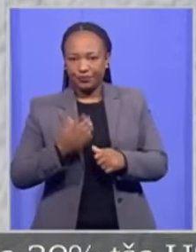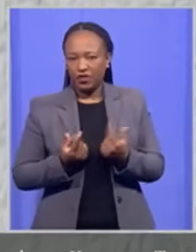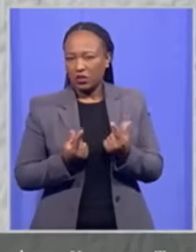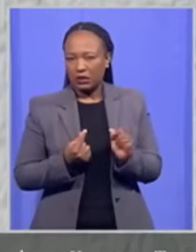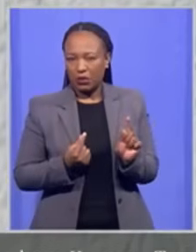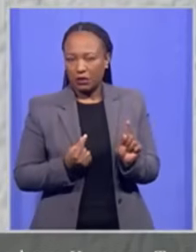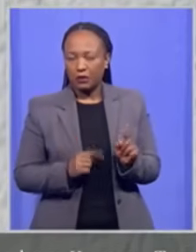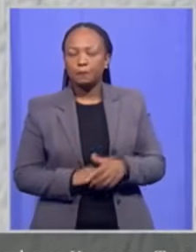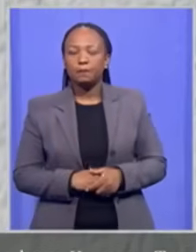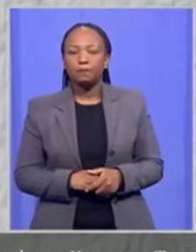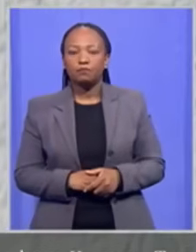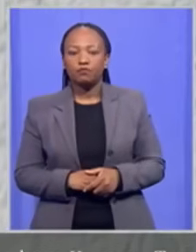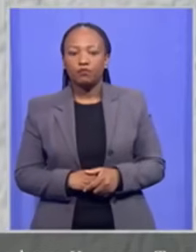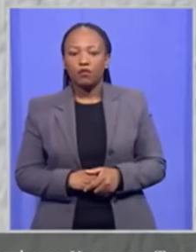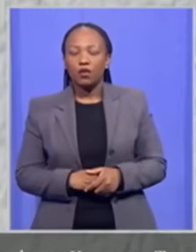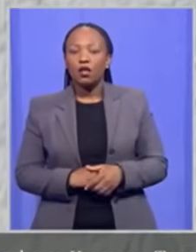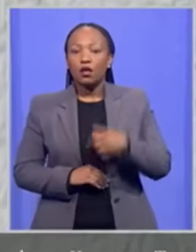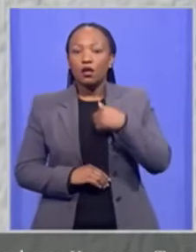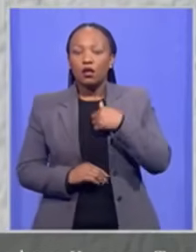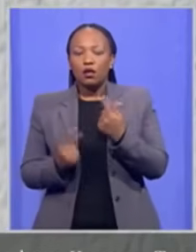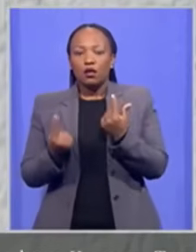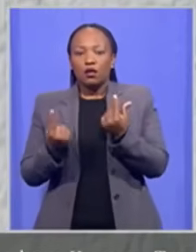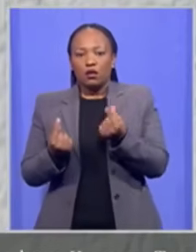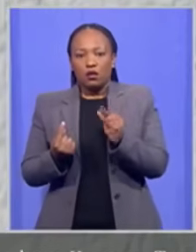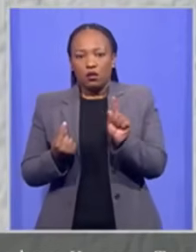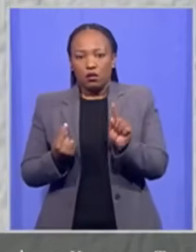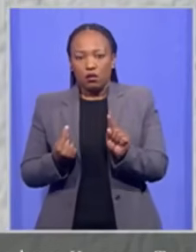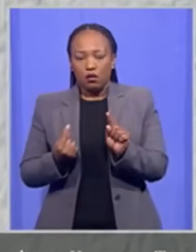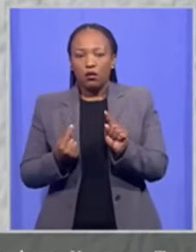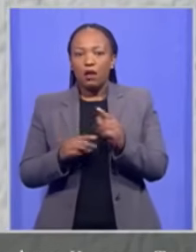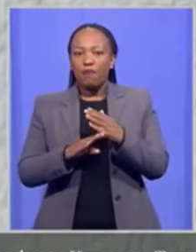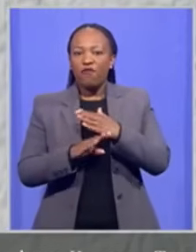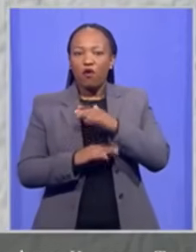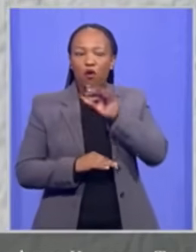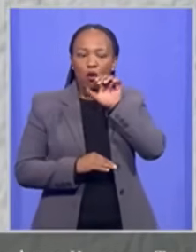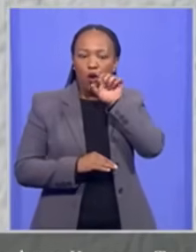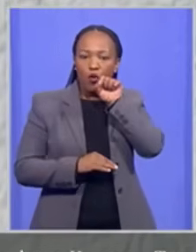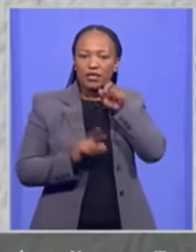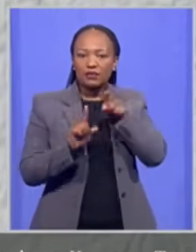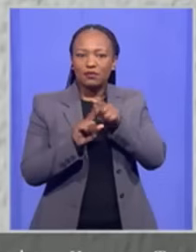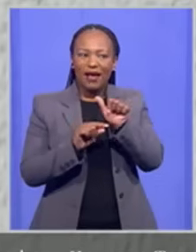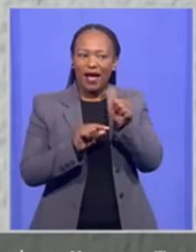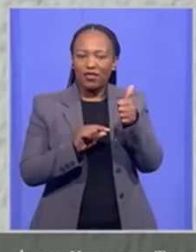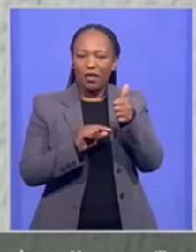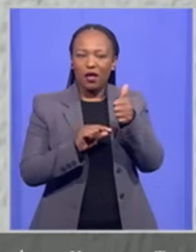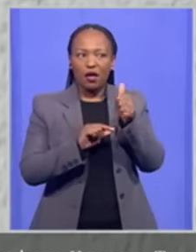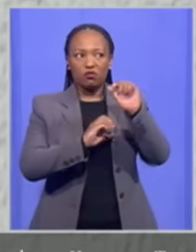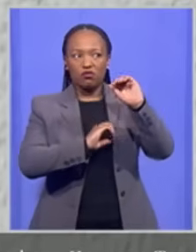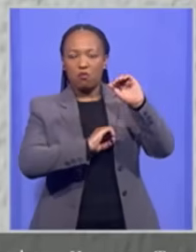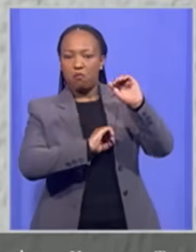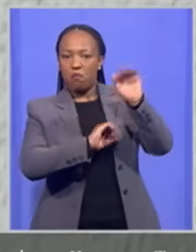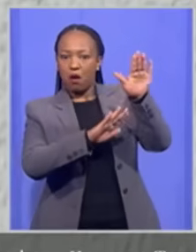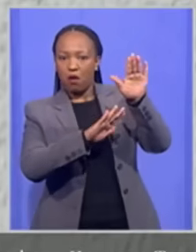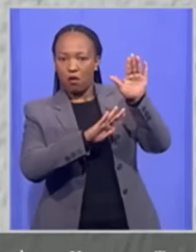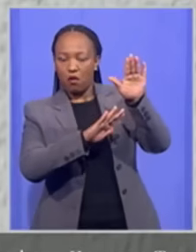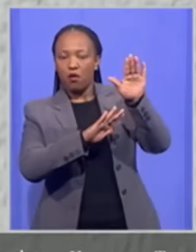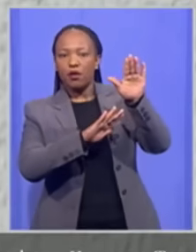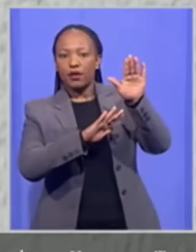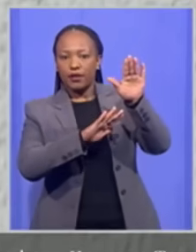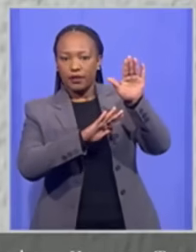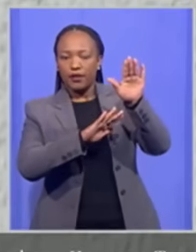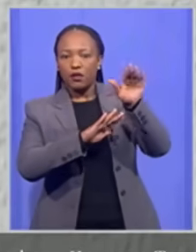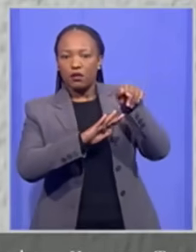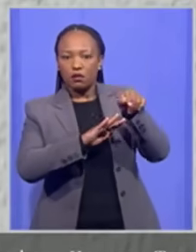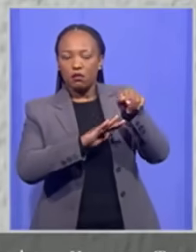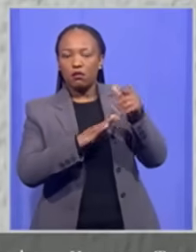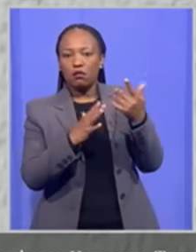batho ba ntši ba tsebe ke gore pele ga ge dinamune goba di kenywa ka moka di ka romelwa ntle bo dispekitare tša rena tša